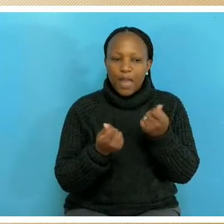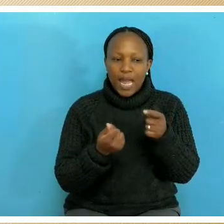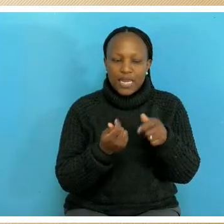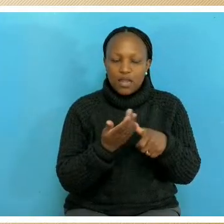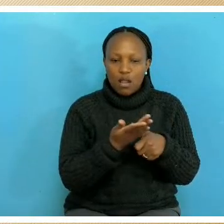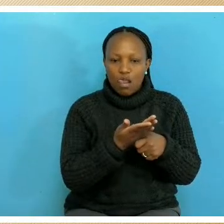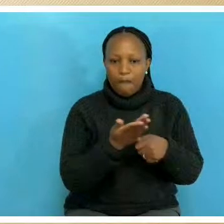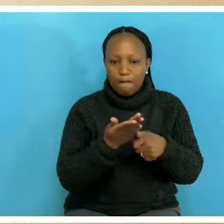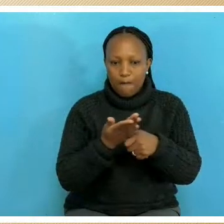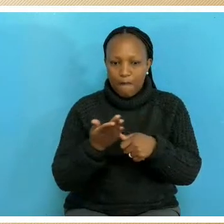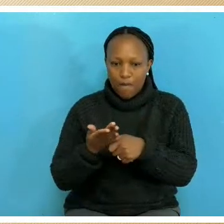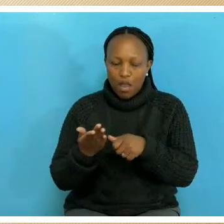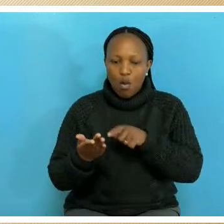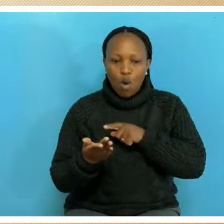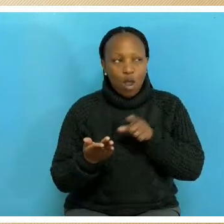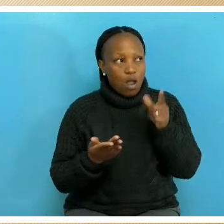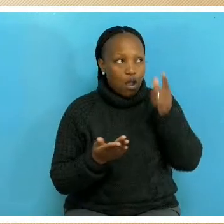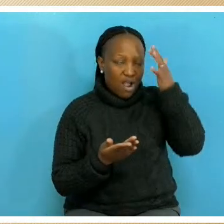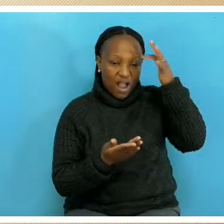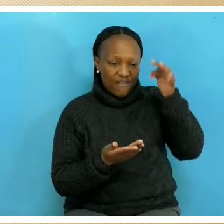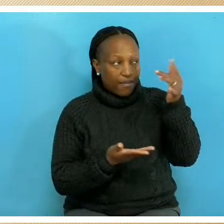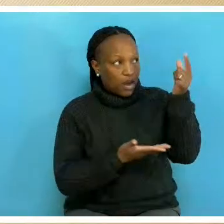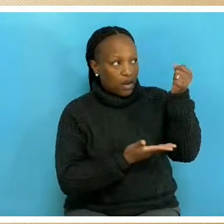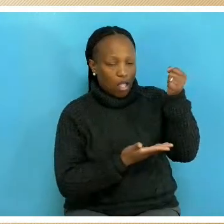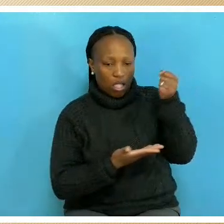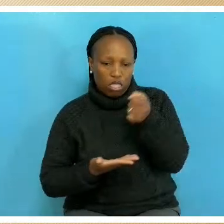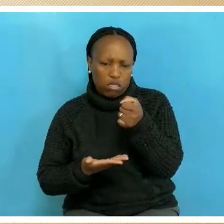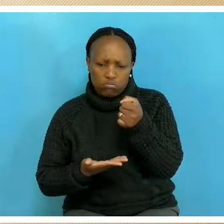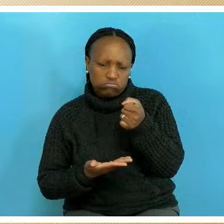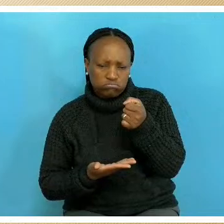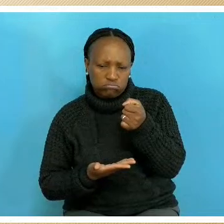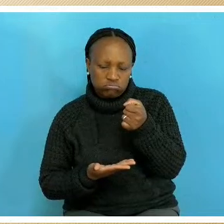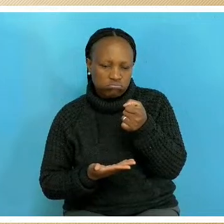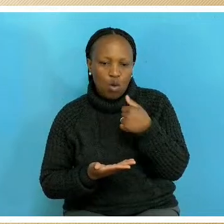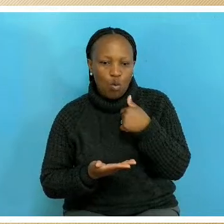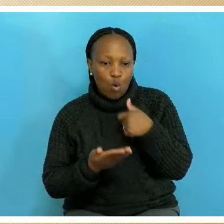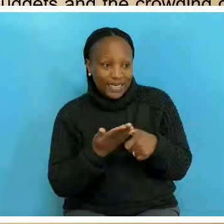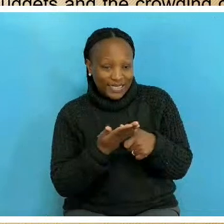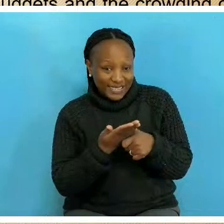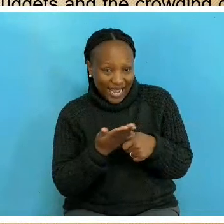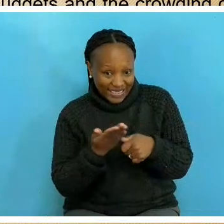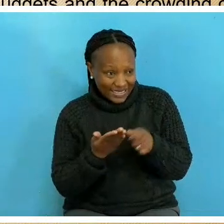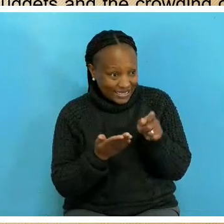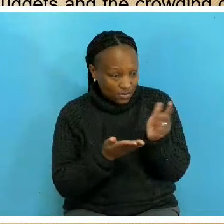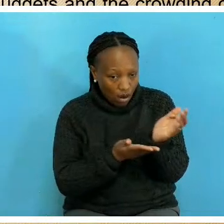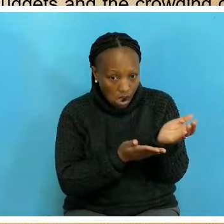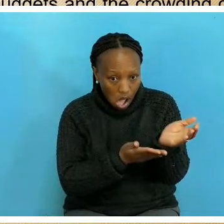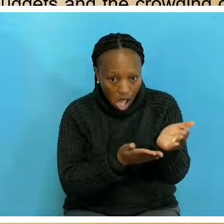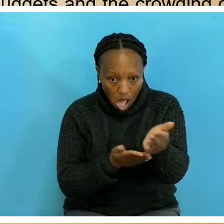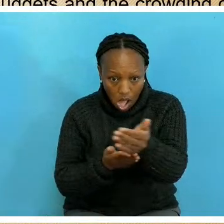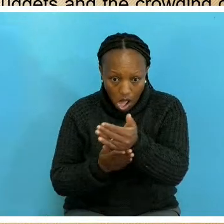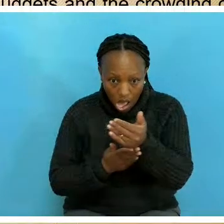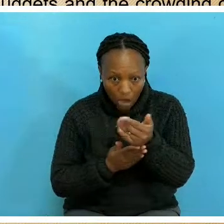own funds and get a commission for collecting taxes on behalf of the province.